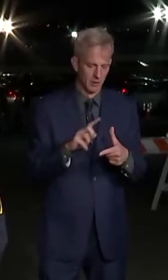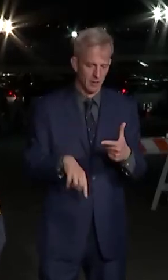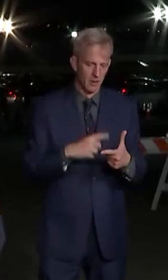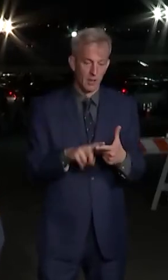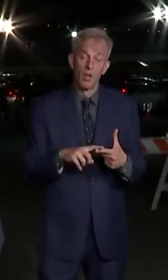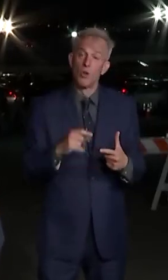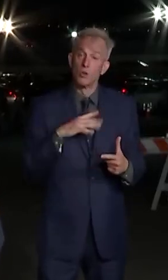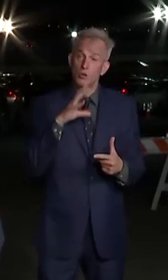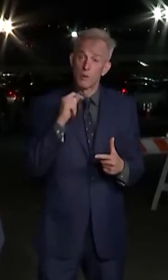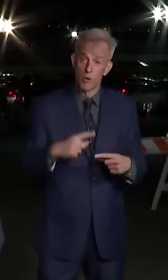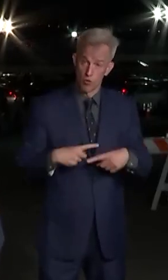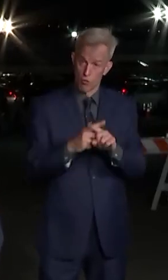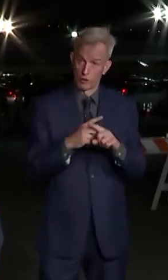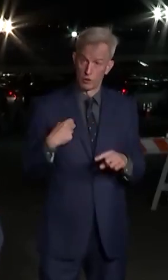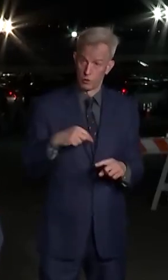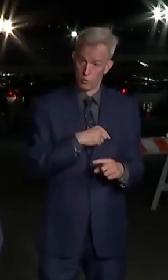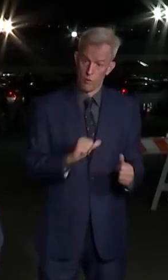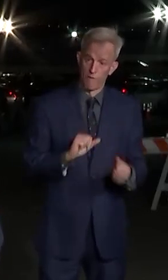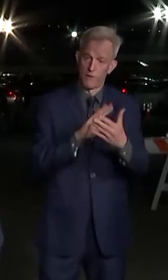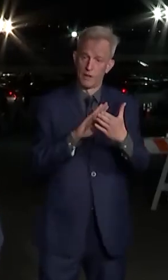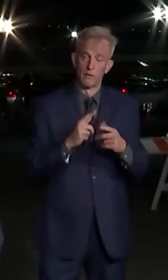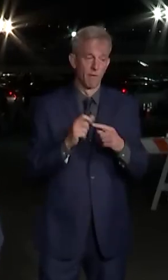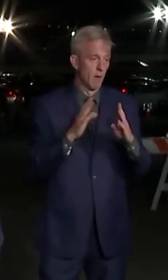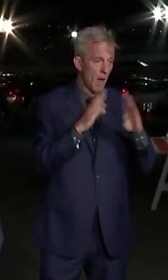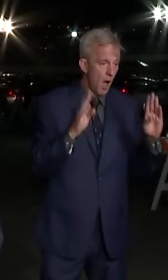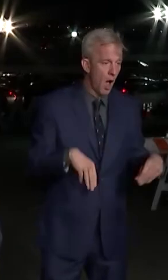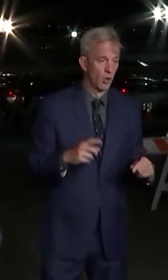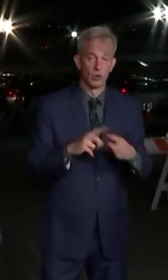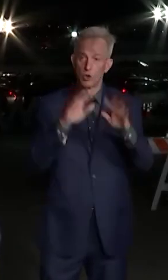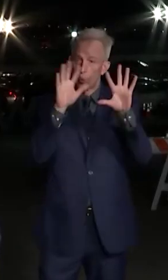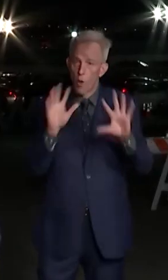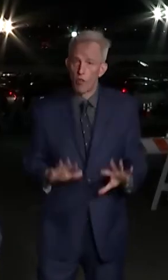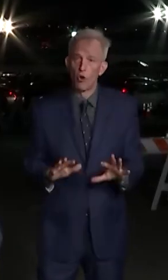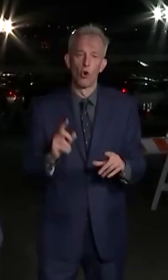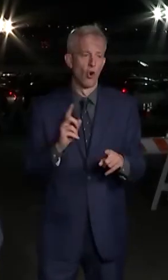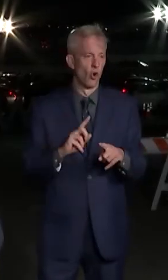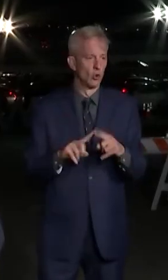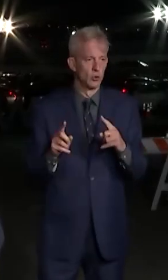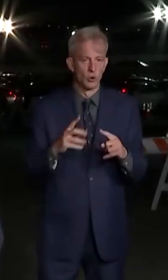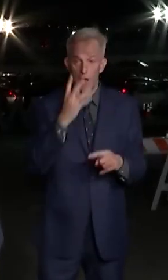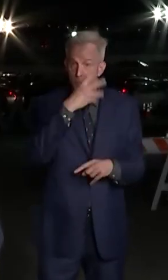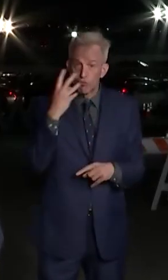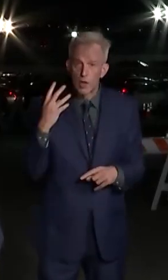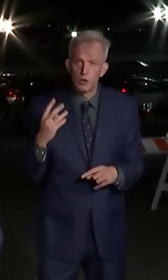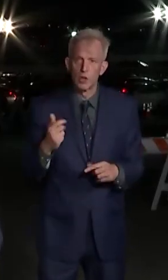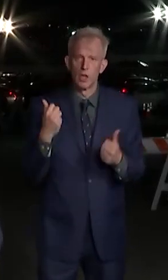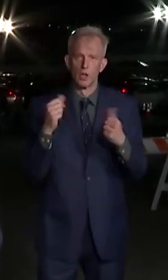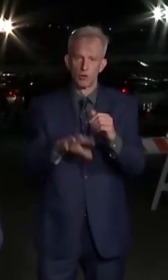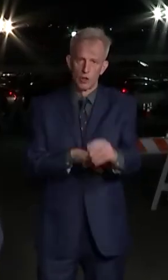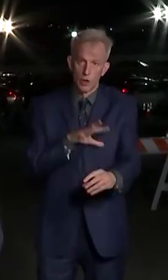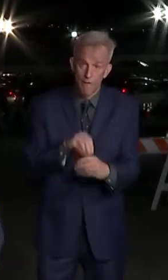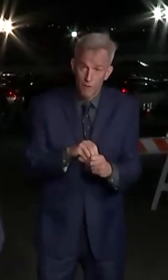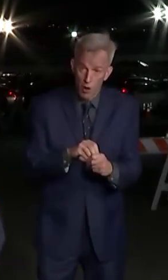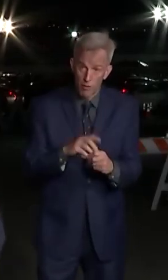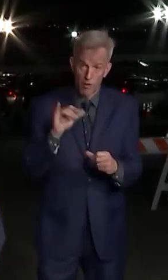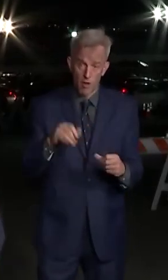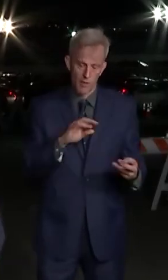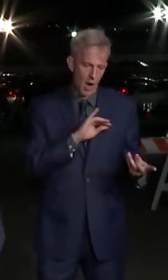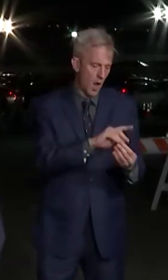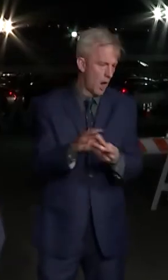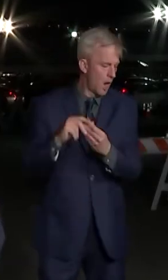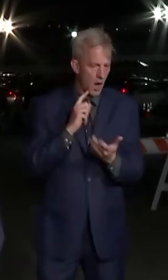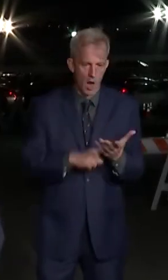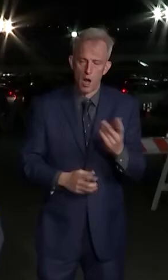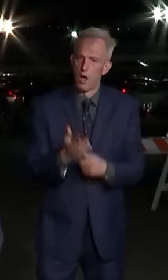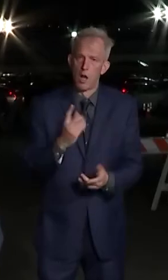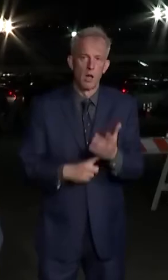that we face, from housing to climate to immigration, trying to jump into that fray and not run away from it is